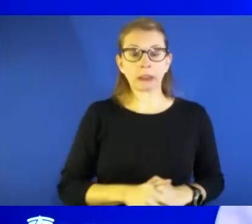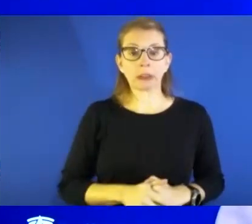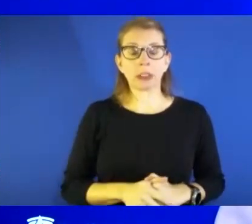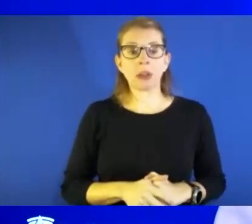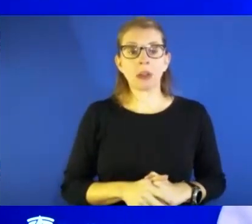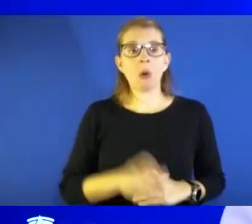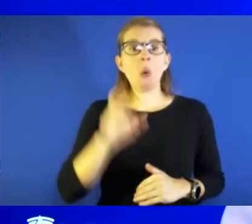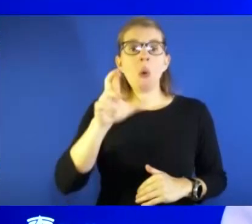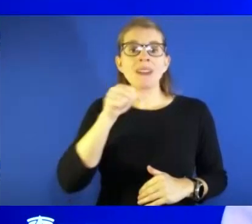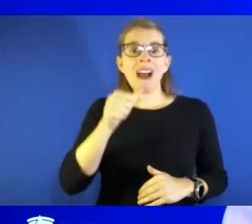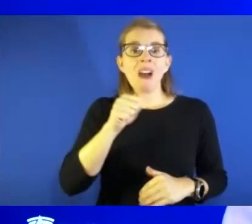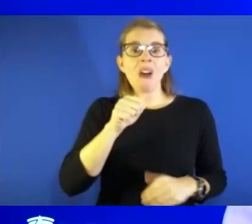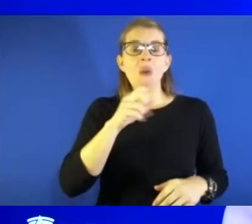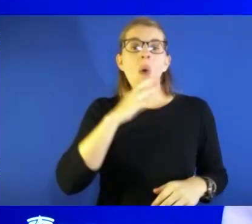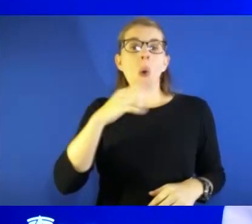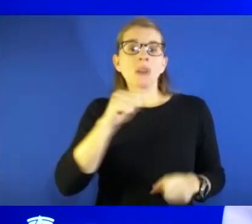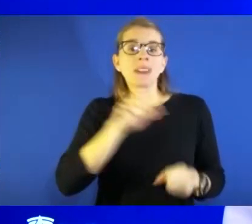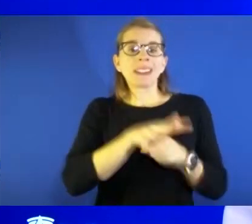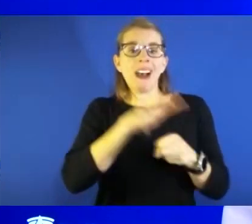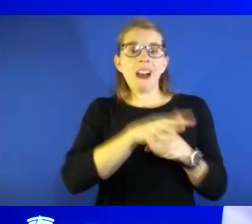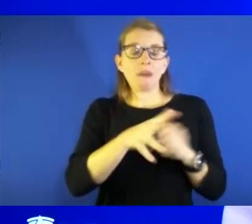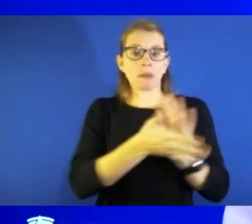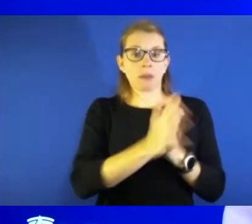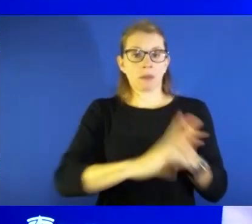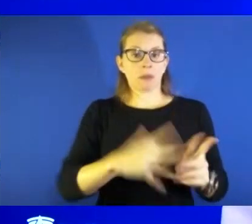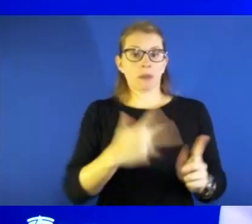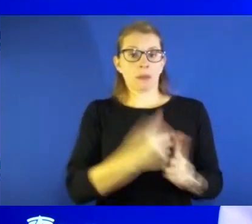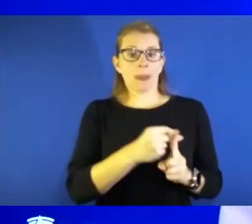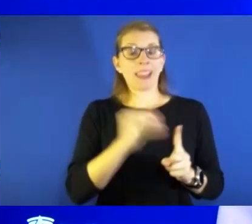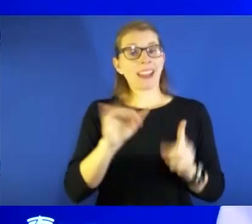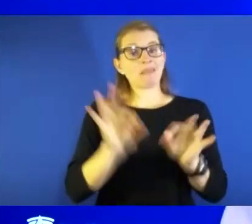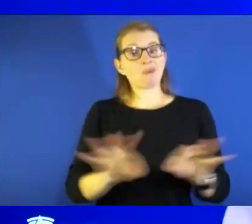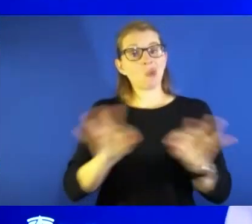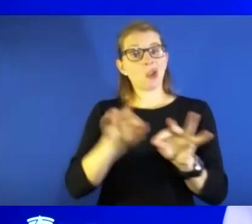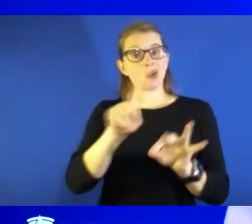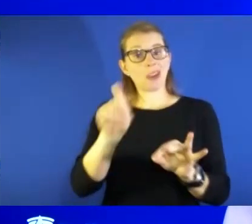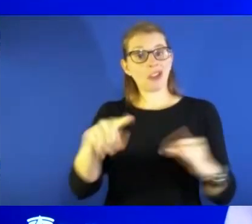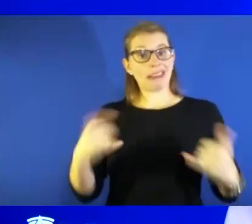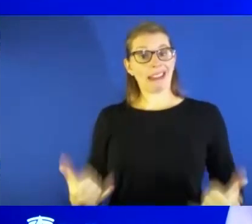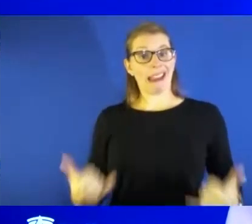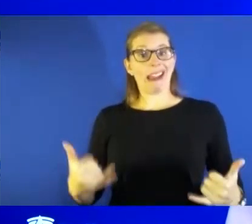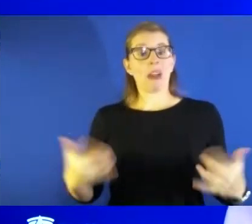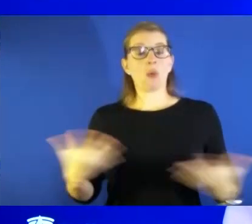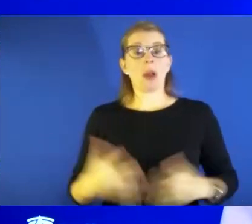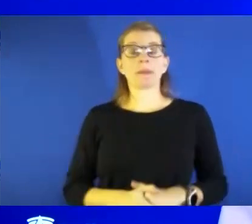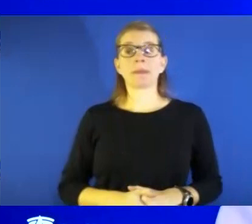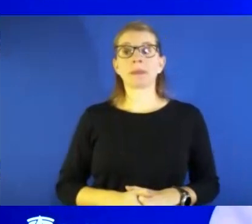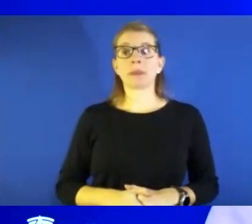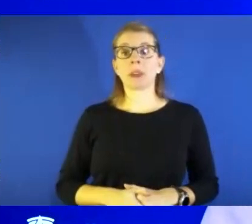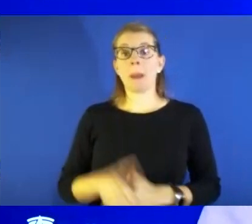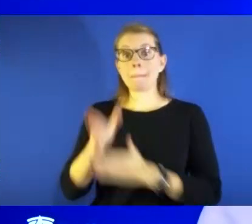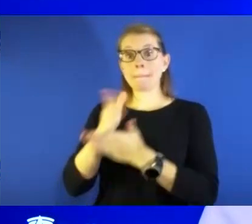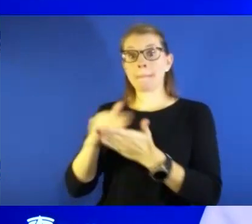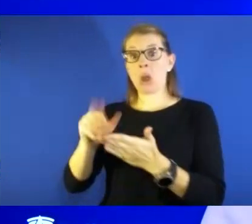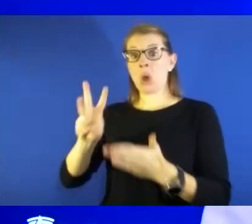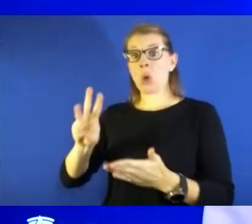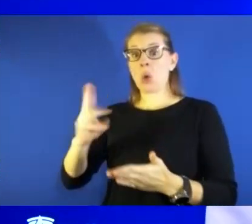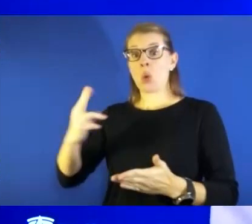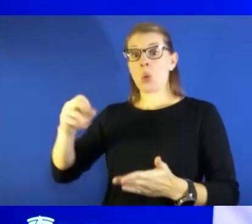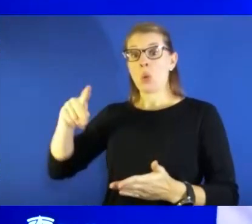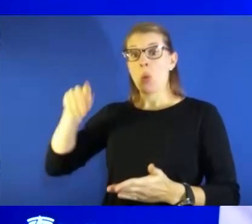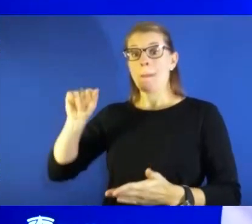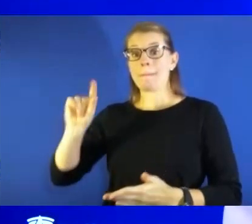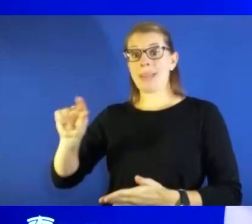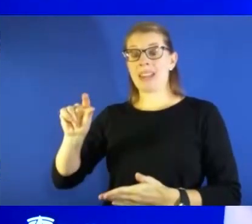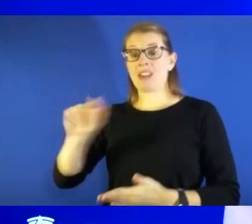be vaccinated. So I think that's a very important question. And what we have now is the component of whooping cough is also in the tetanus